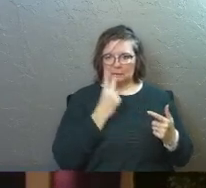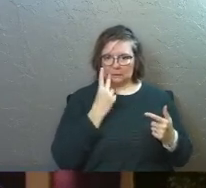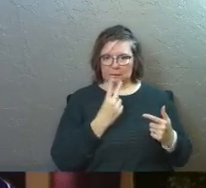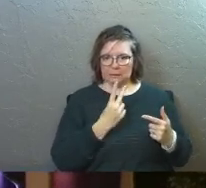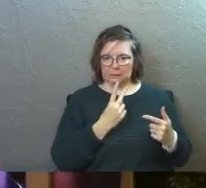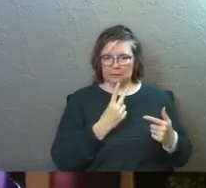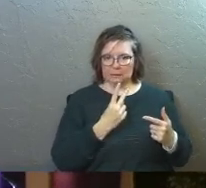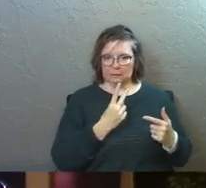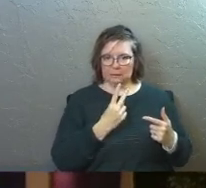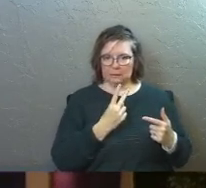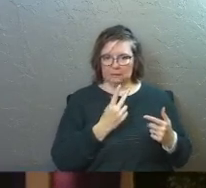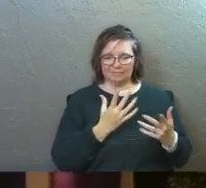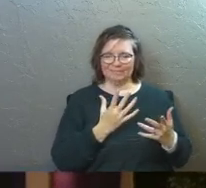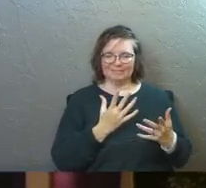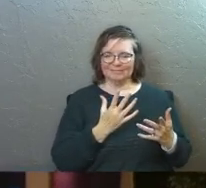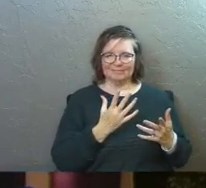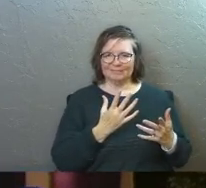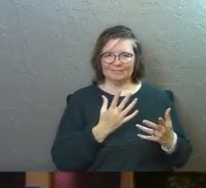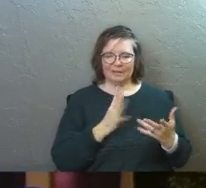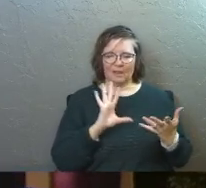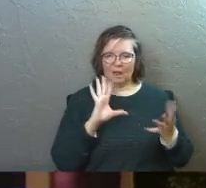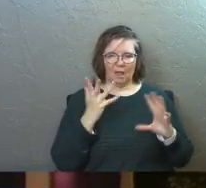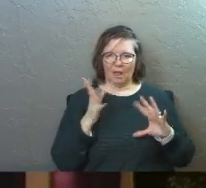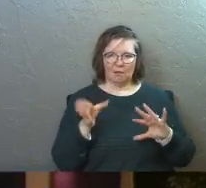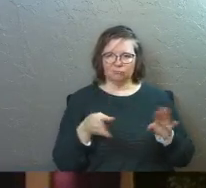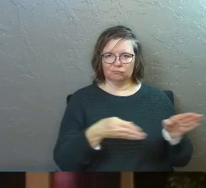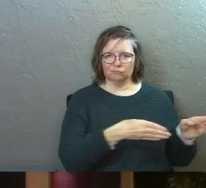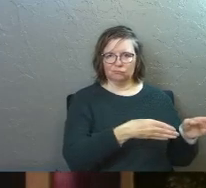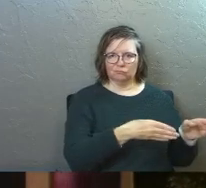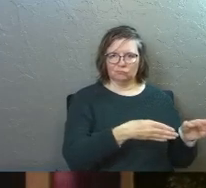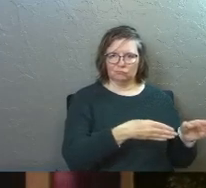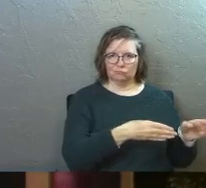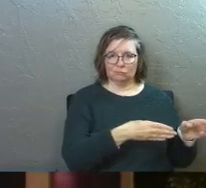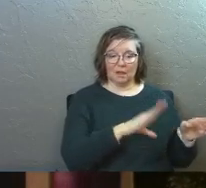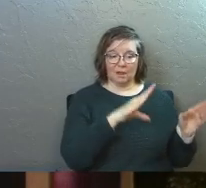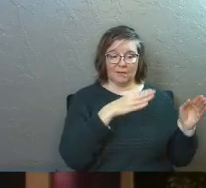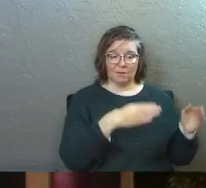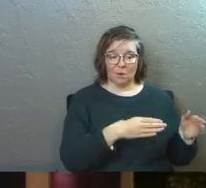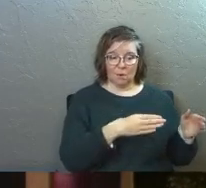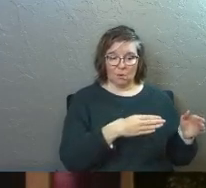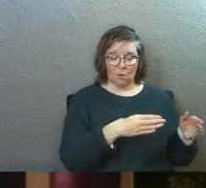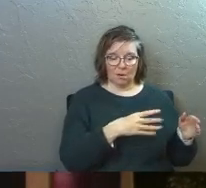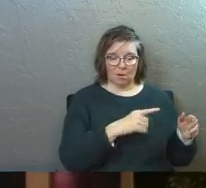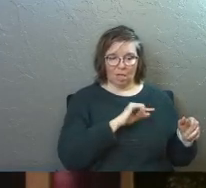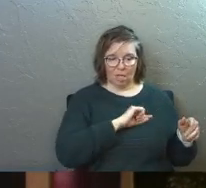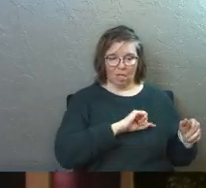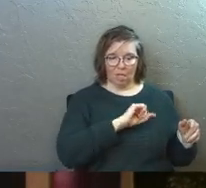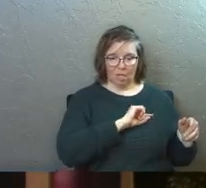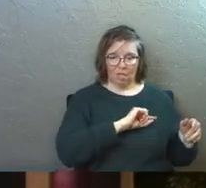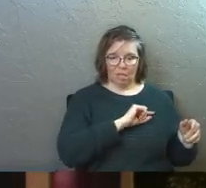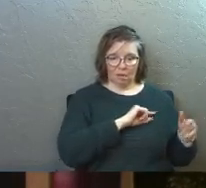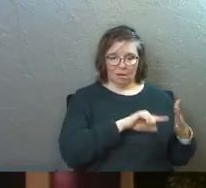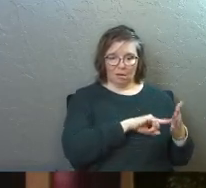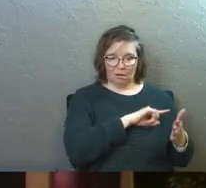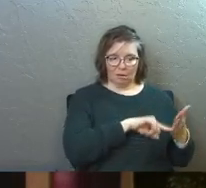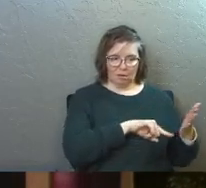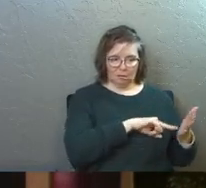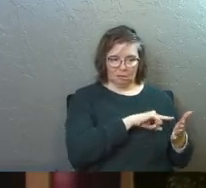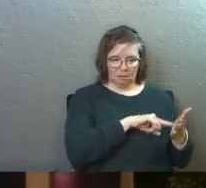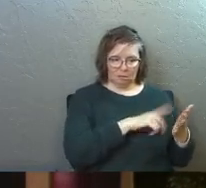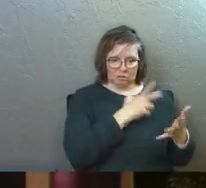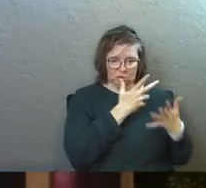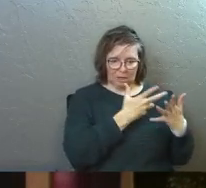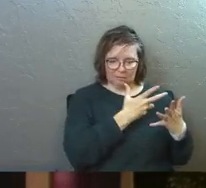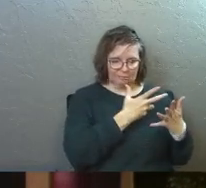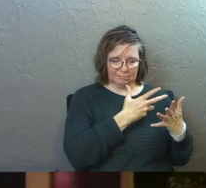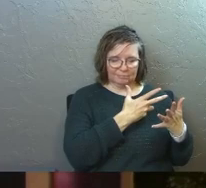see. And that leads us so astray, so focused and so feeling so condemned and shamed and guilty, and